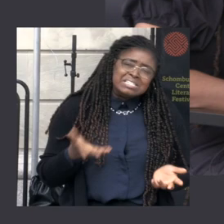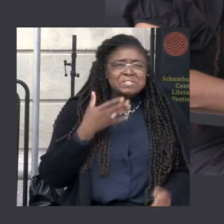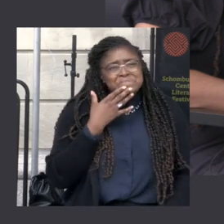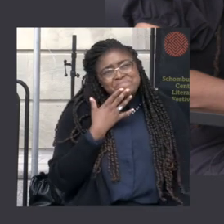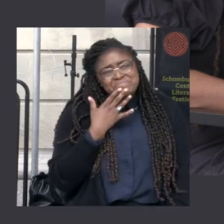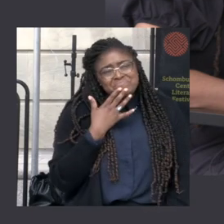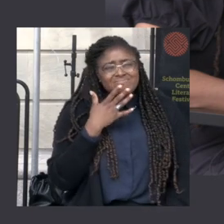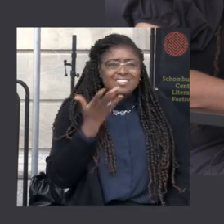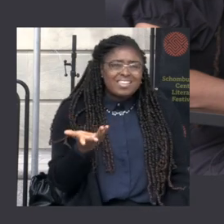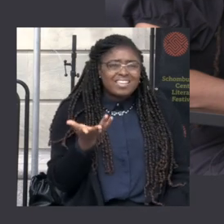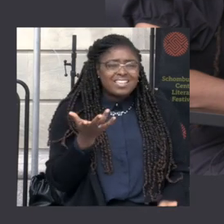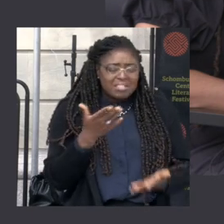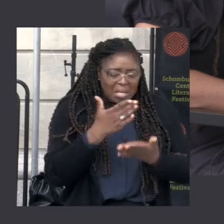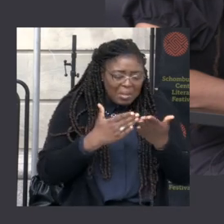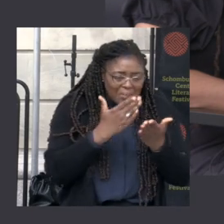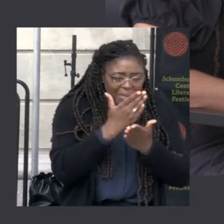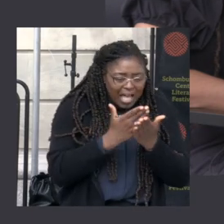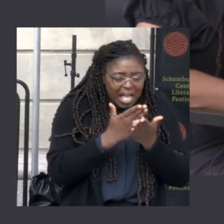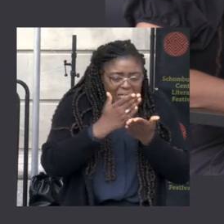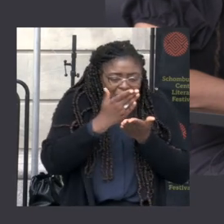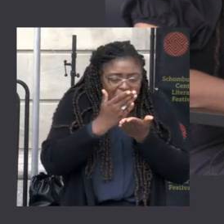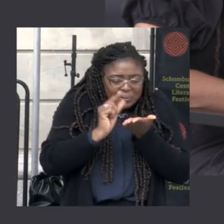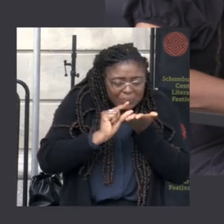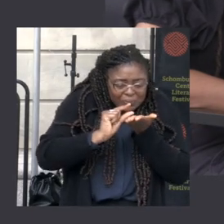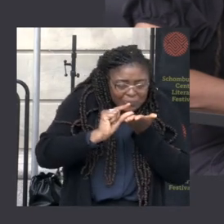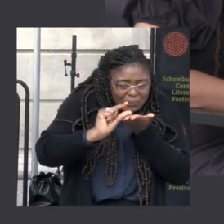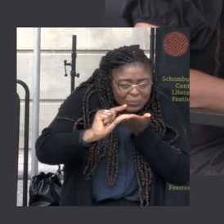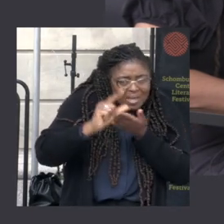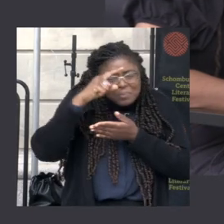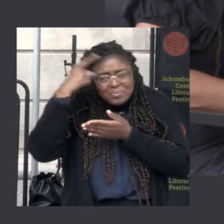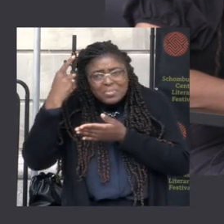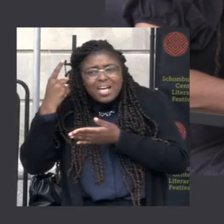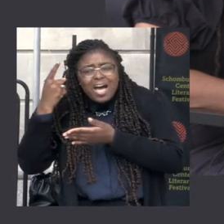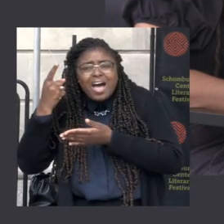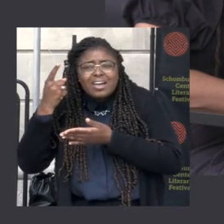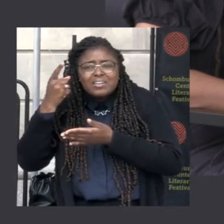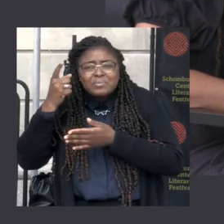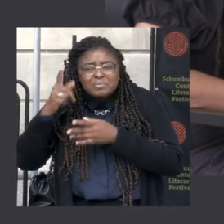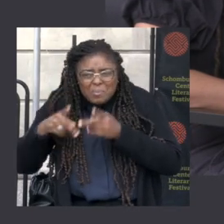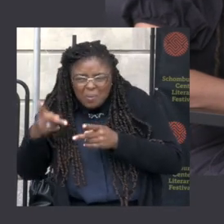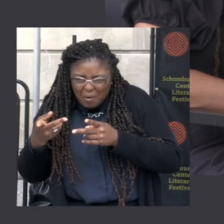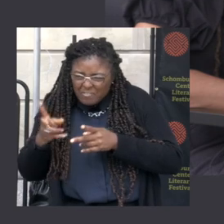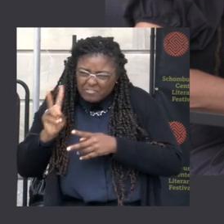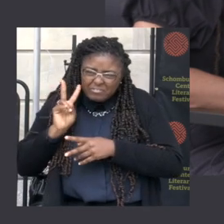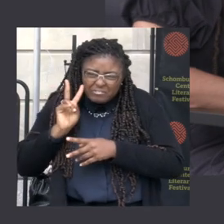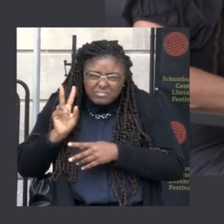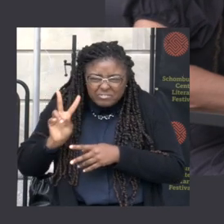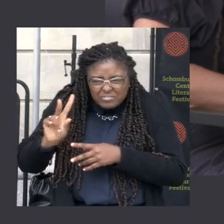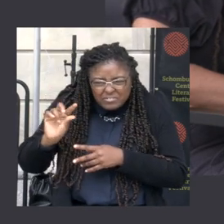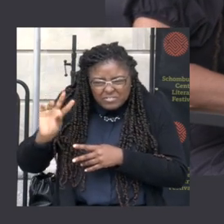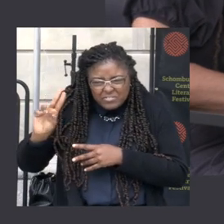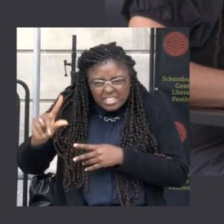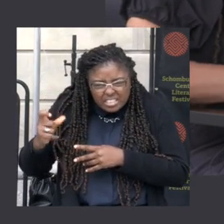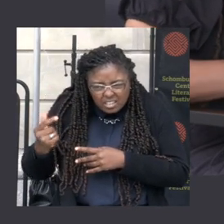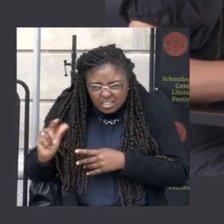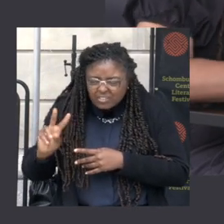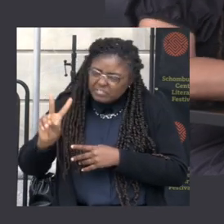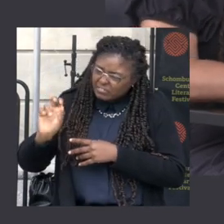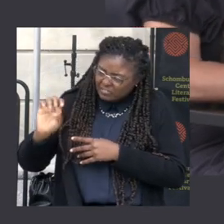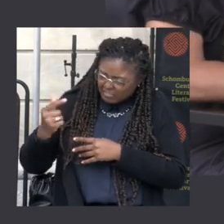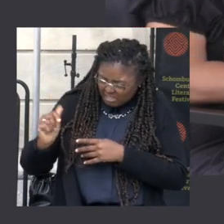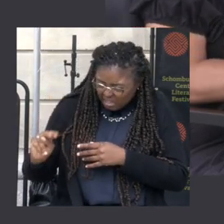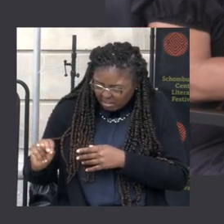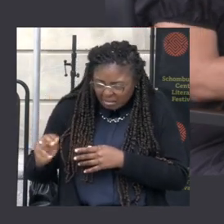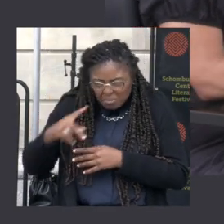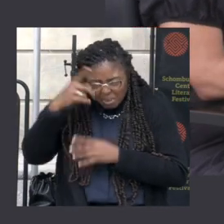you're cutting the pie too thinly. Black folks, vegan, do black folks even eat vegetables? Like, that was the energy that we were getting from